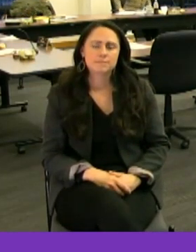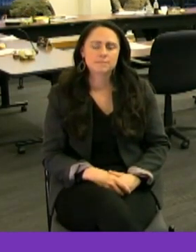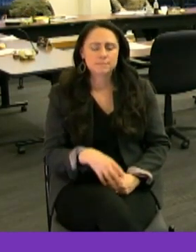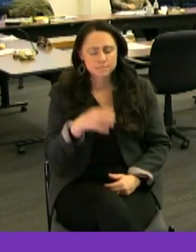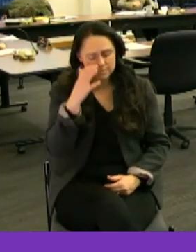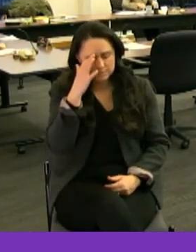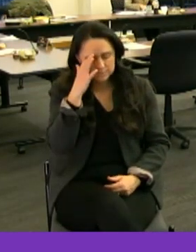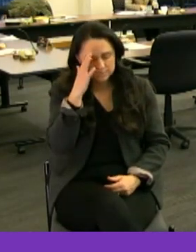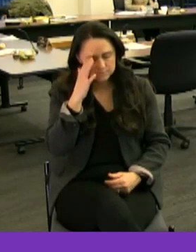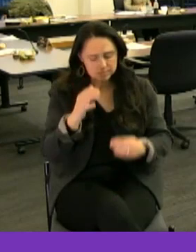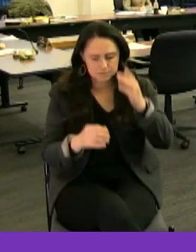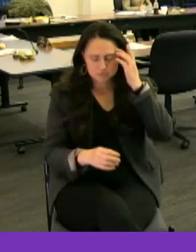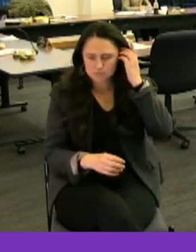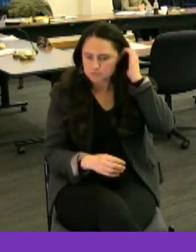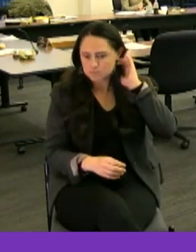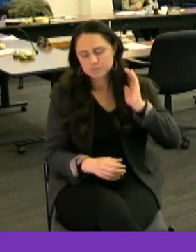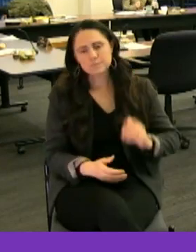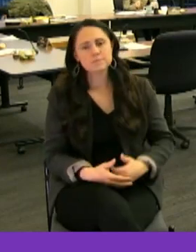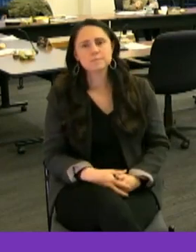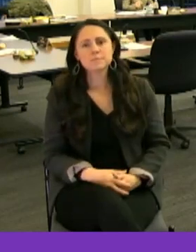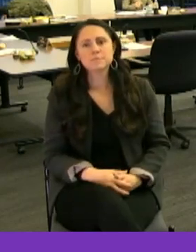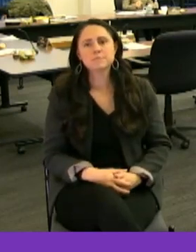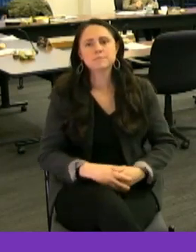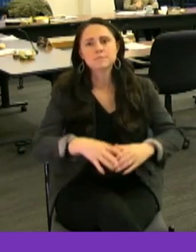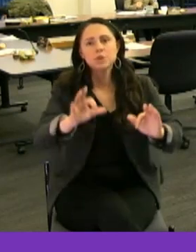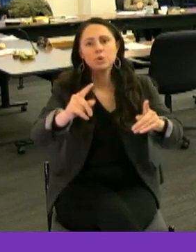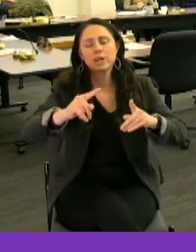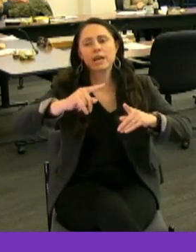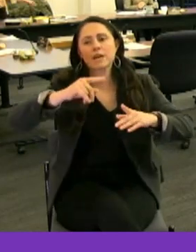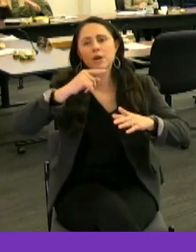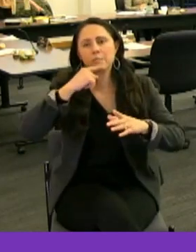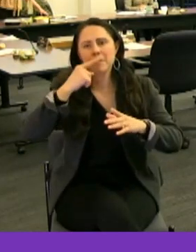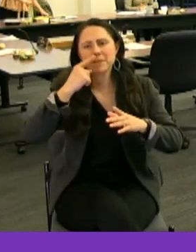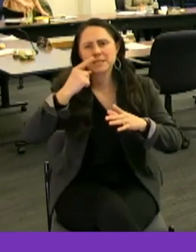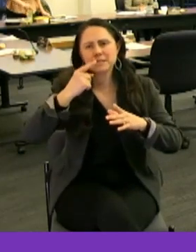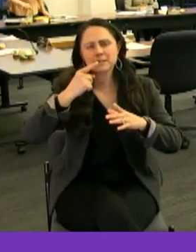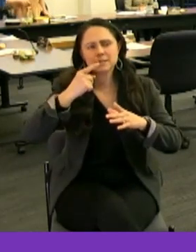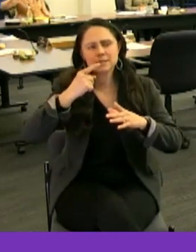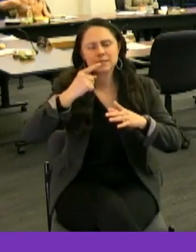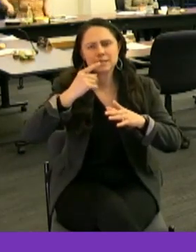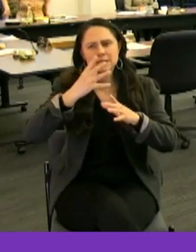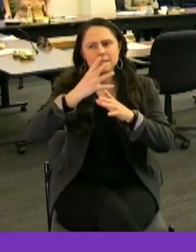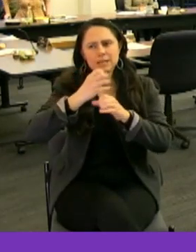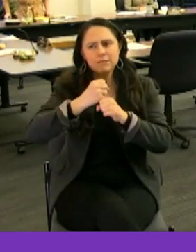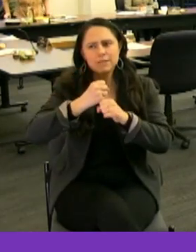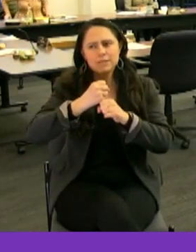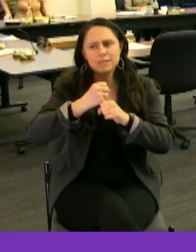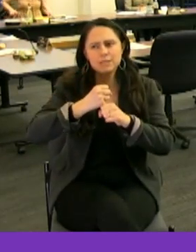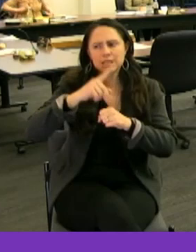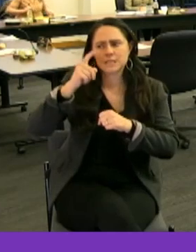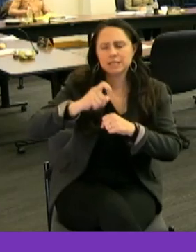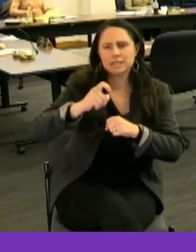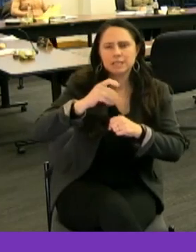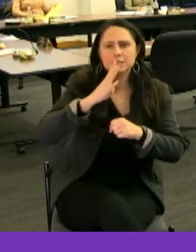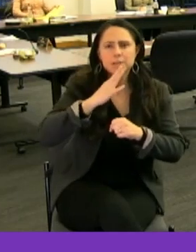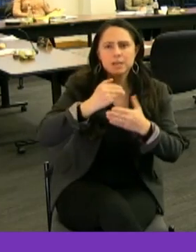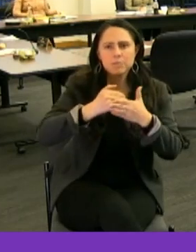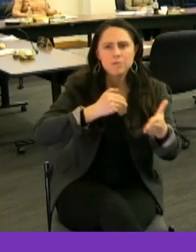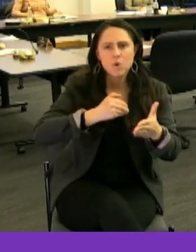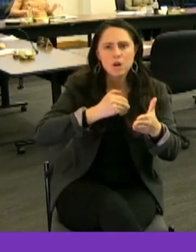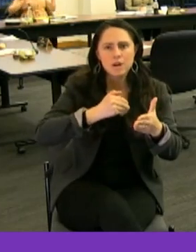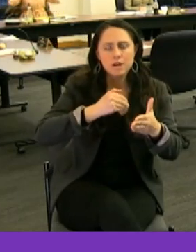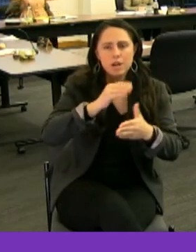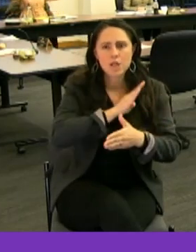All right. You have any public comments, Joe? No request to speak before the board, Mr.